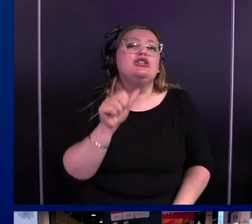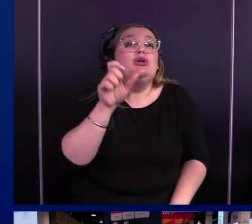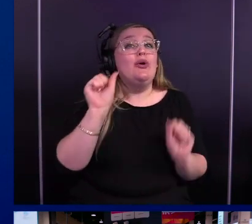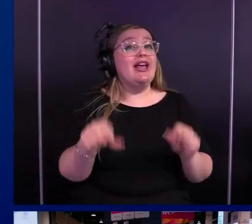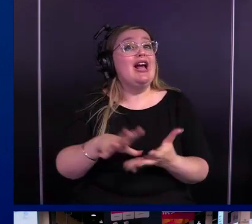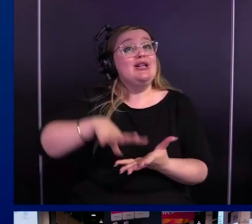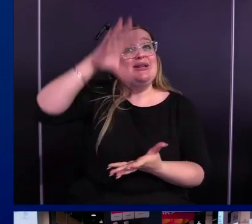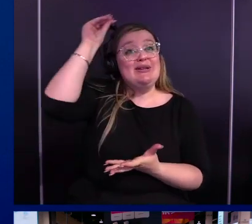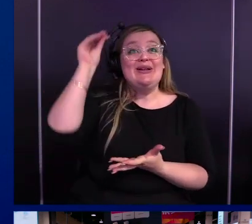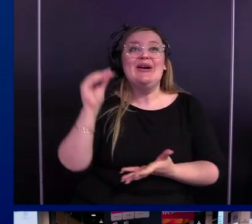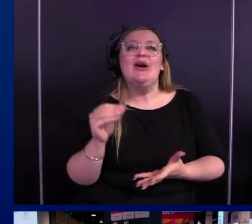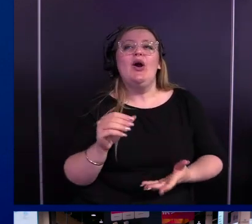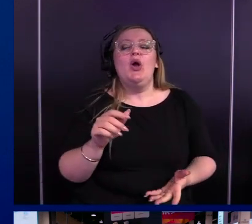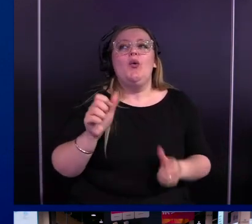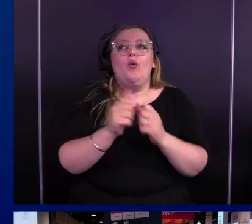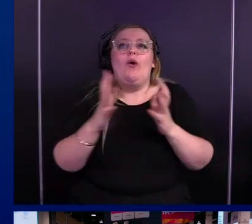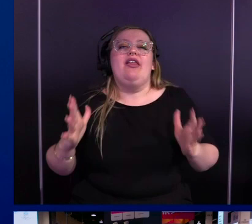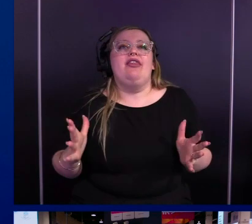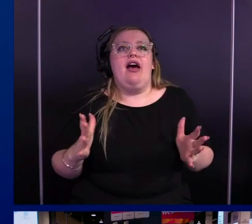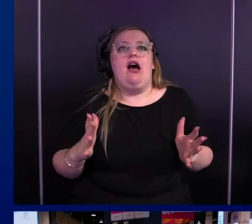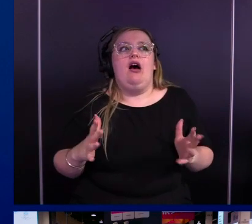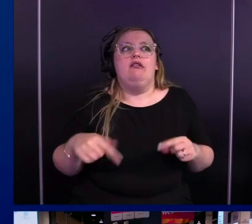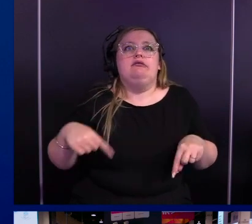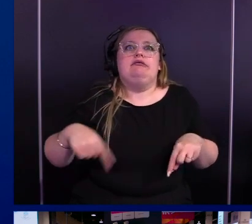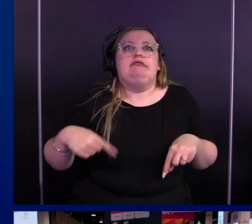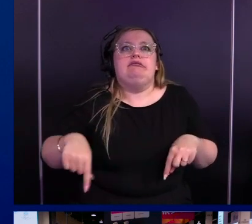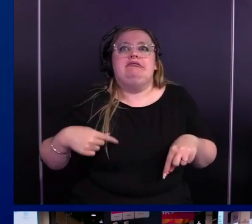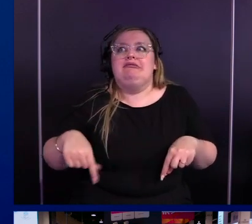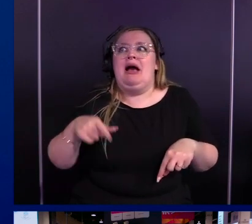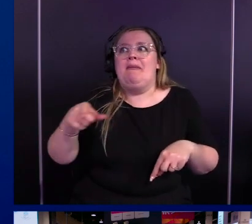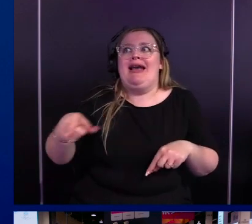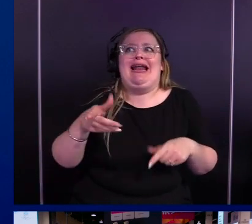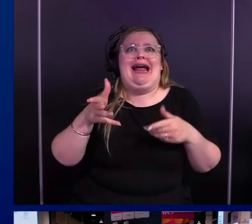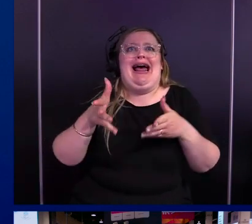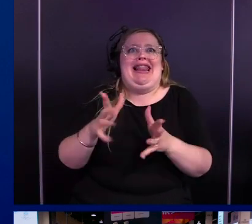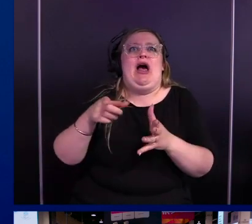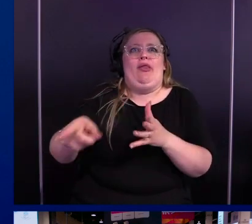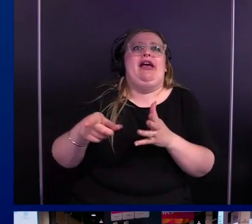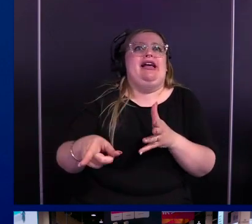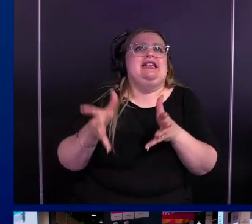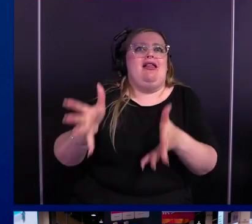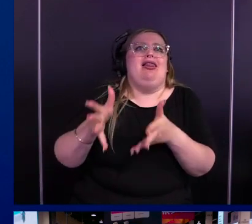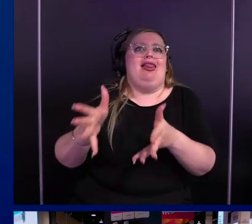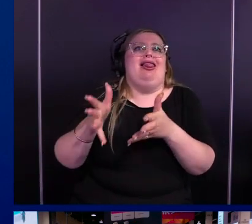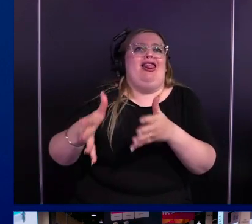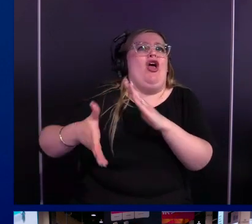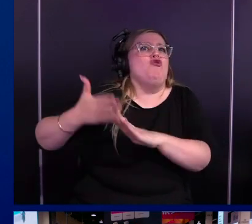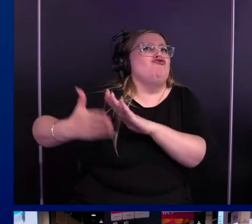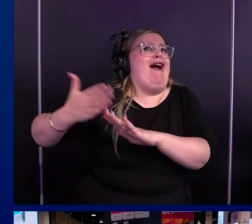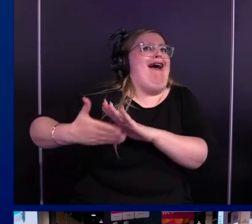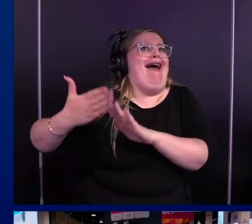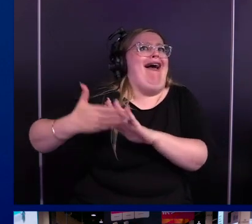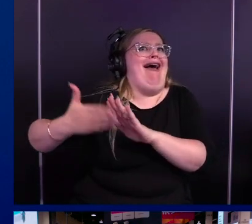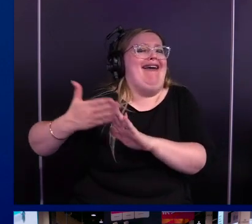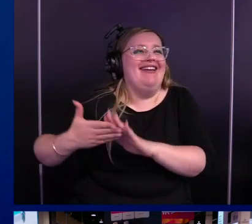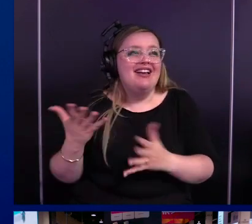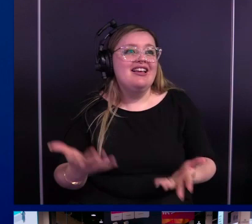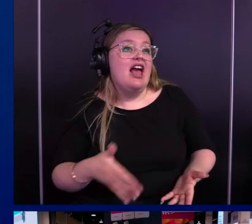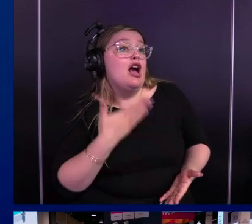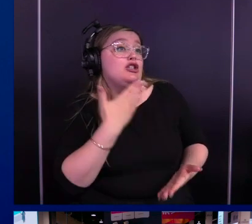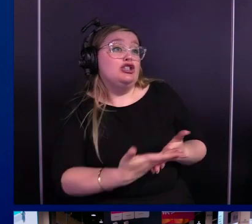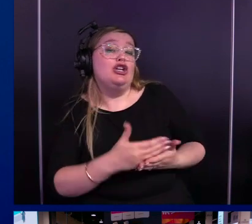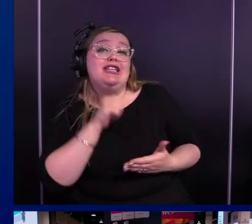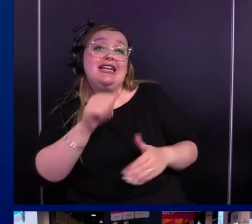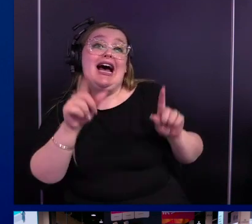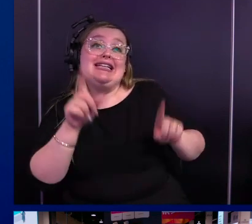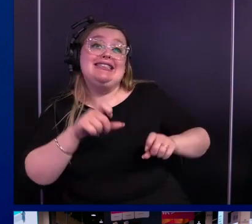accidentally thinking you're going to turn something off for your company. Yes. Yeah, it's always great to not test things in production, as I've been told a few times in my career. Let's just